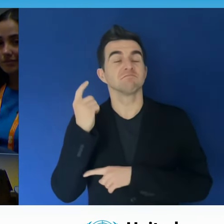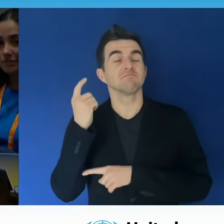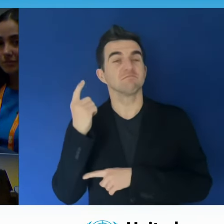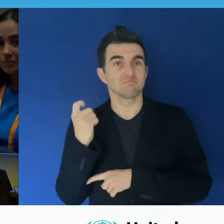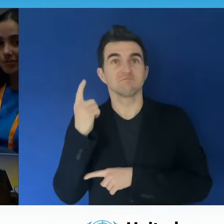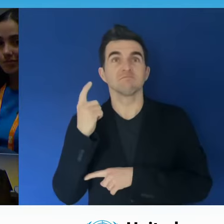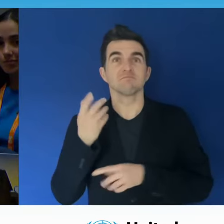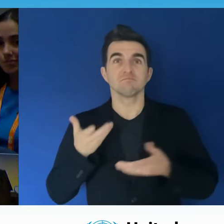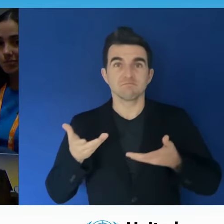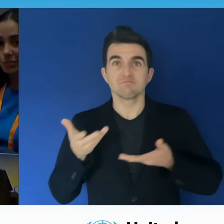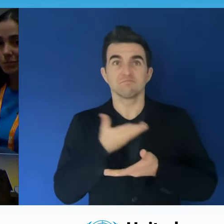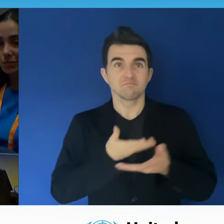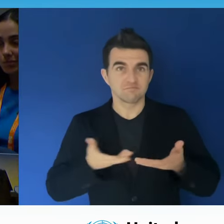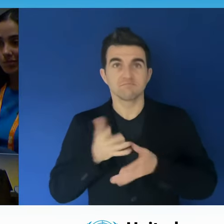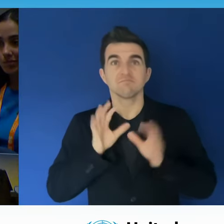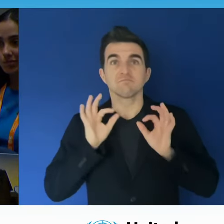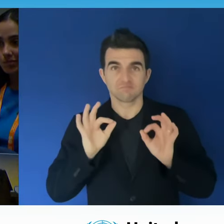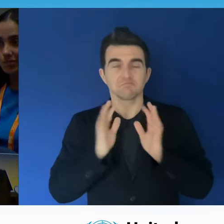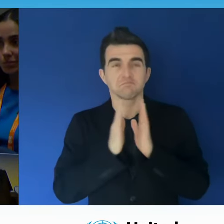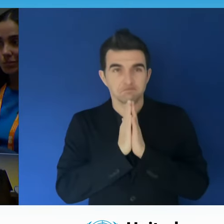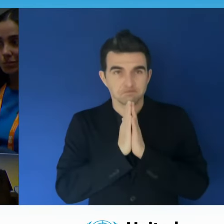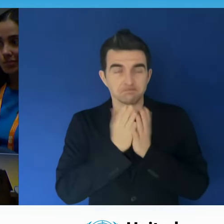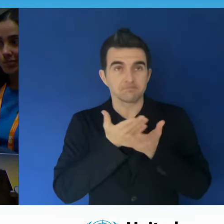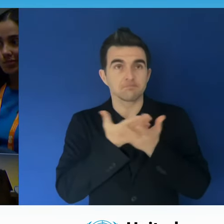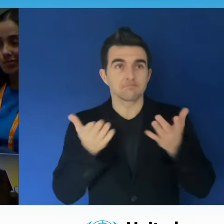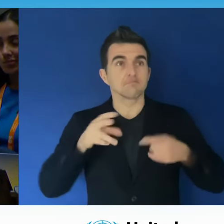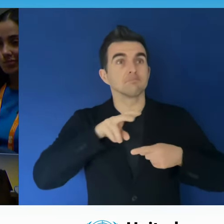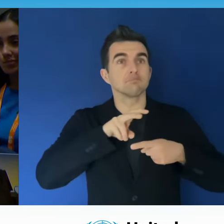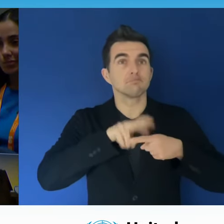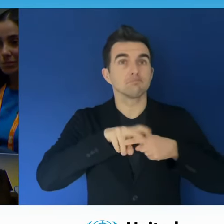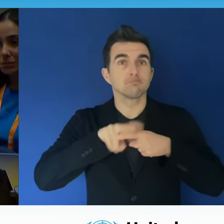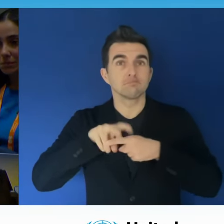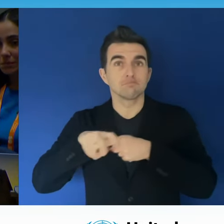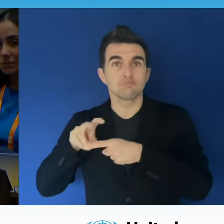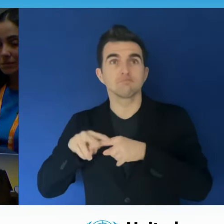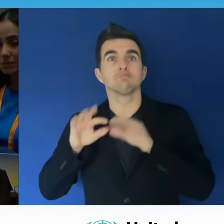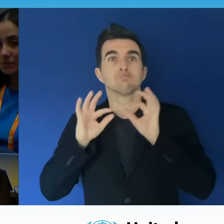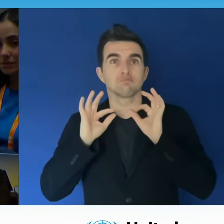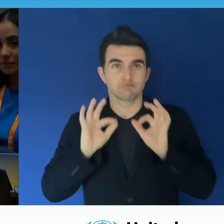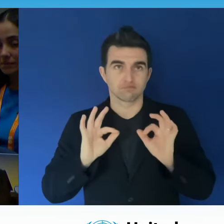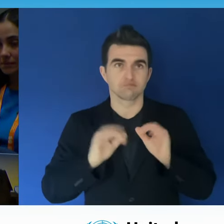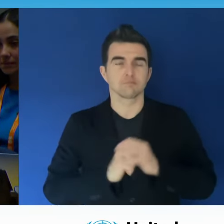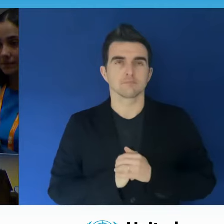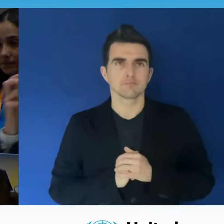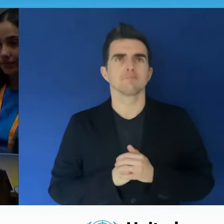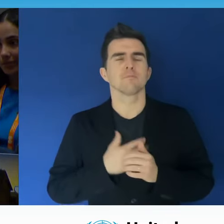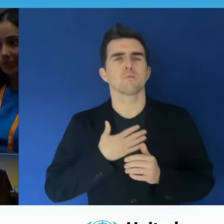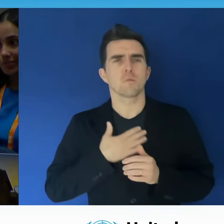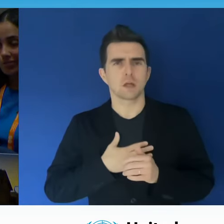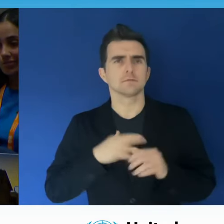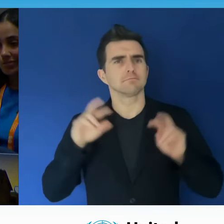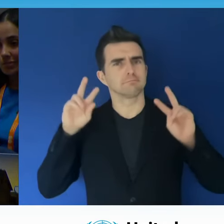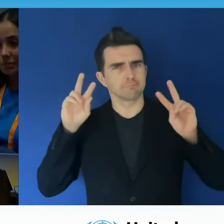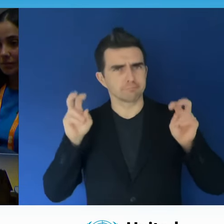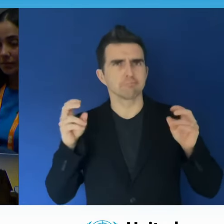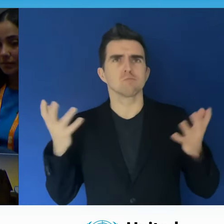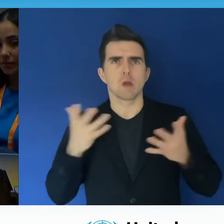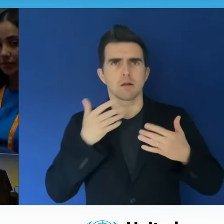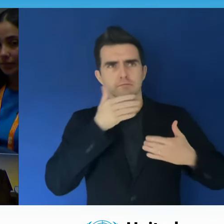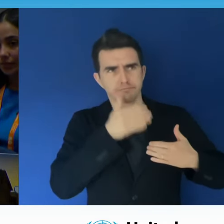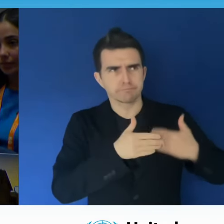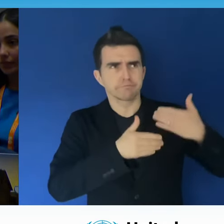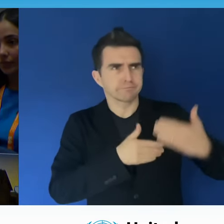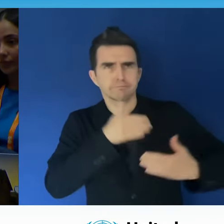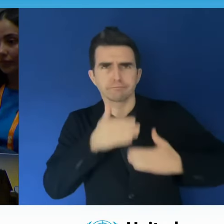The session entitled, Progressing from Poverty to Prosperity, Youth as Agents of Change. And it is my pleasure